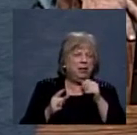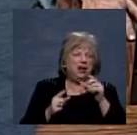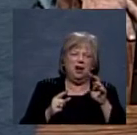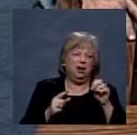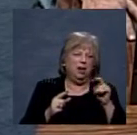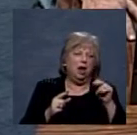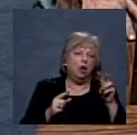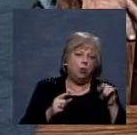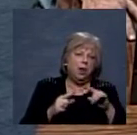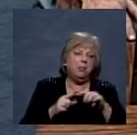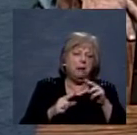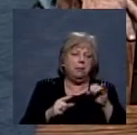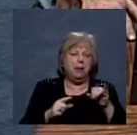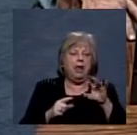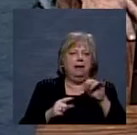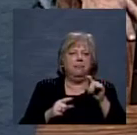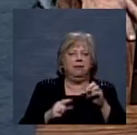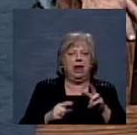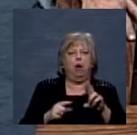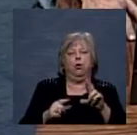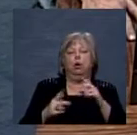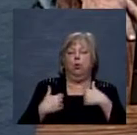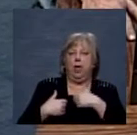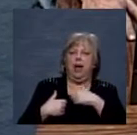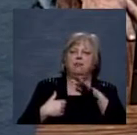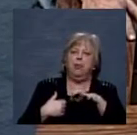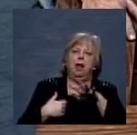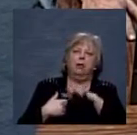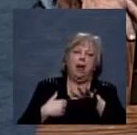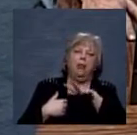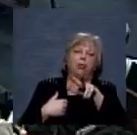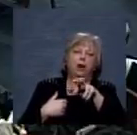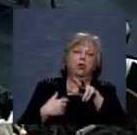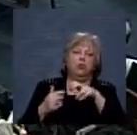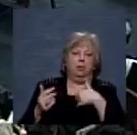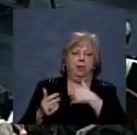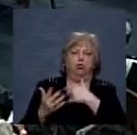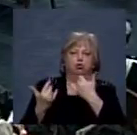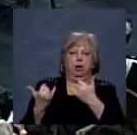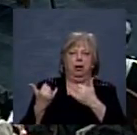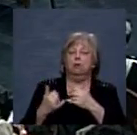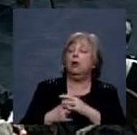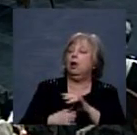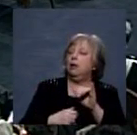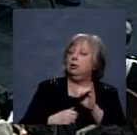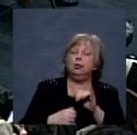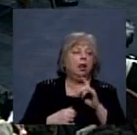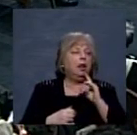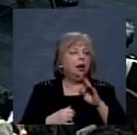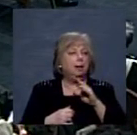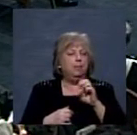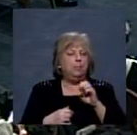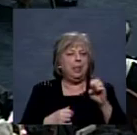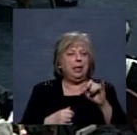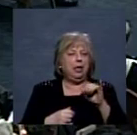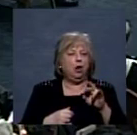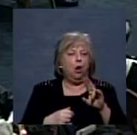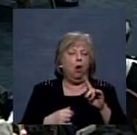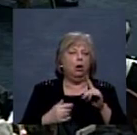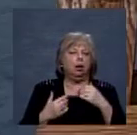Mayflower. We have roughly 300 members at this time. 300 members? Yes, sir. Okay. Wow. And a bee yard can have anywhere